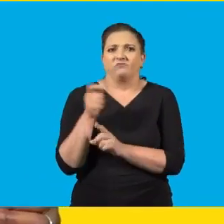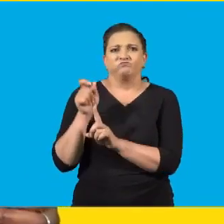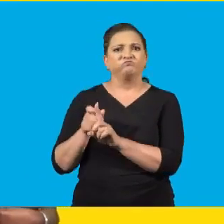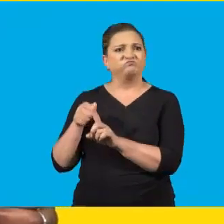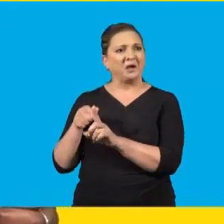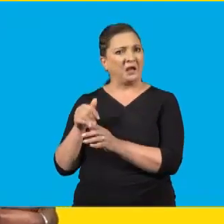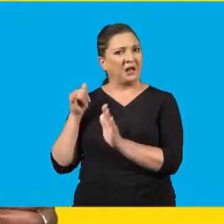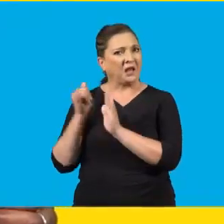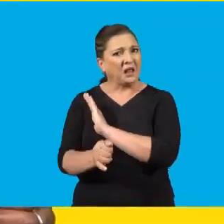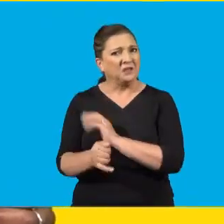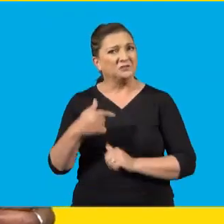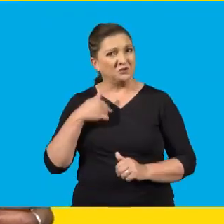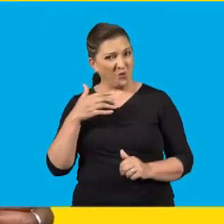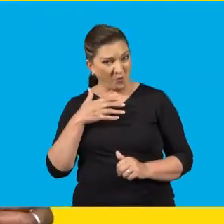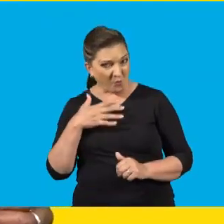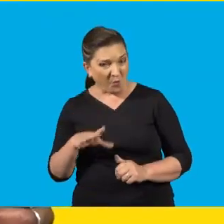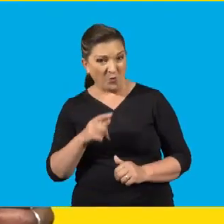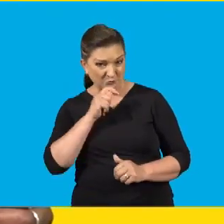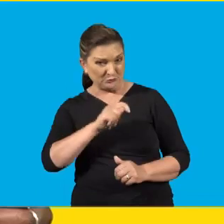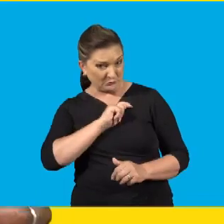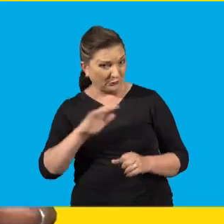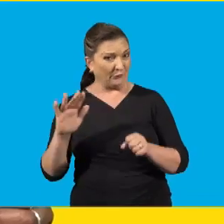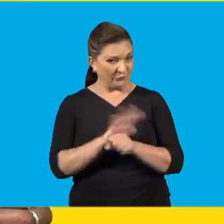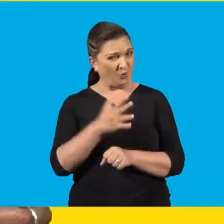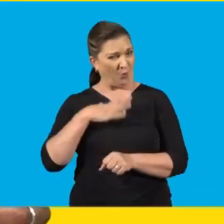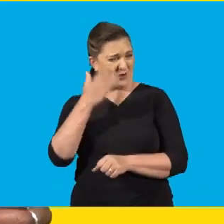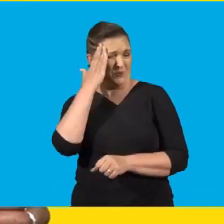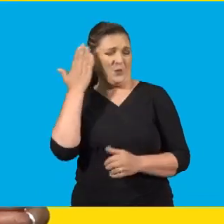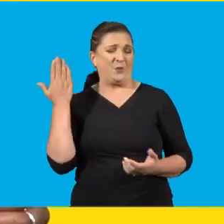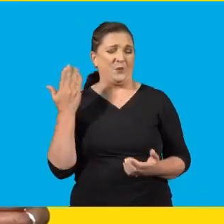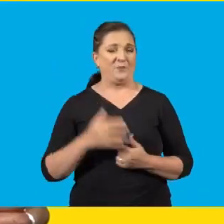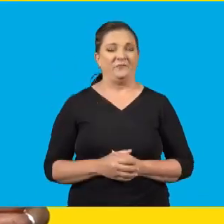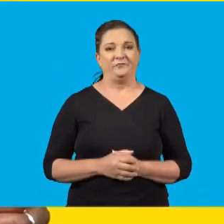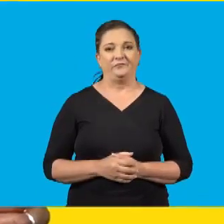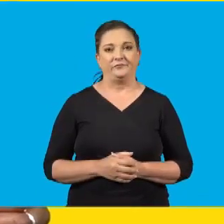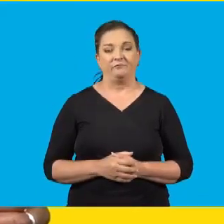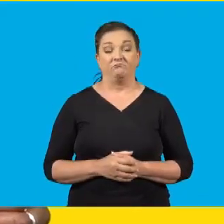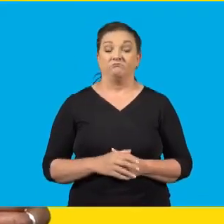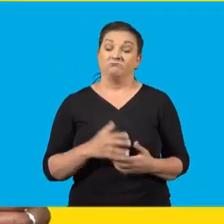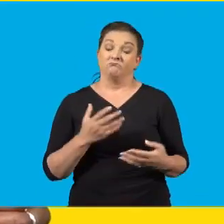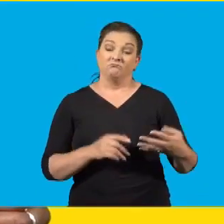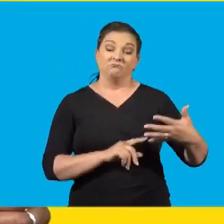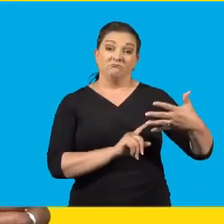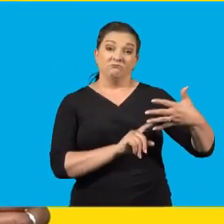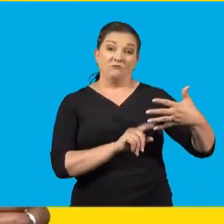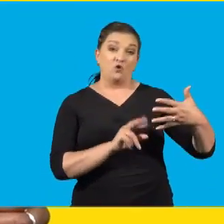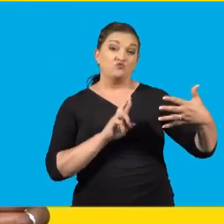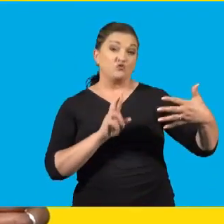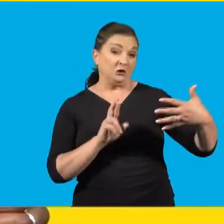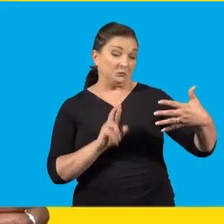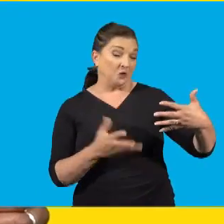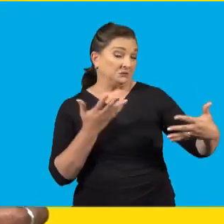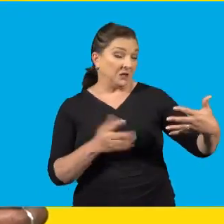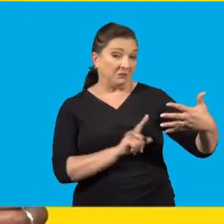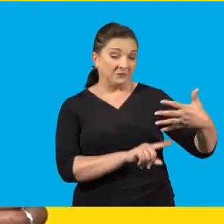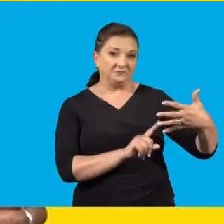killed, you would want to know the whole truth of what happened to them. Another possible response that you